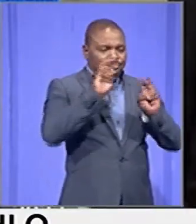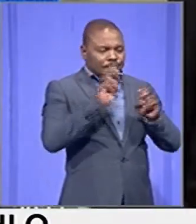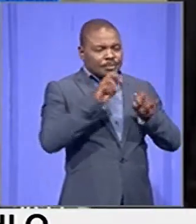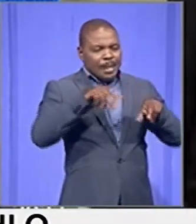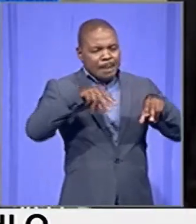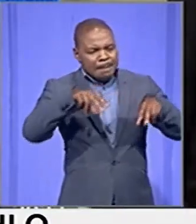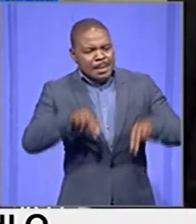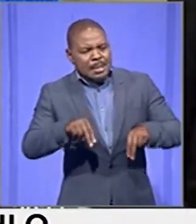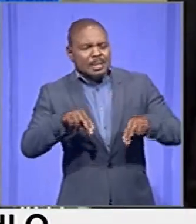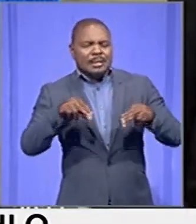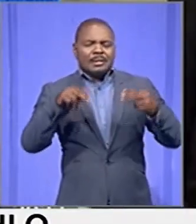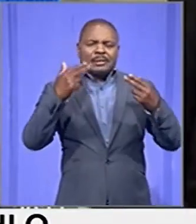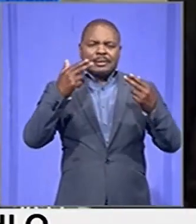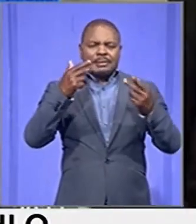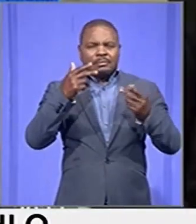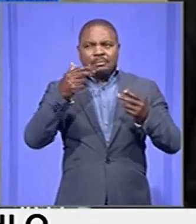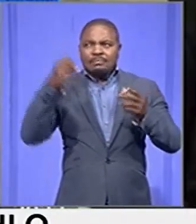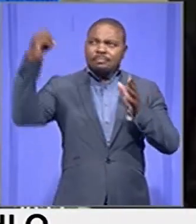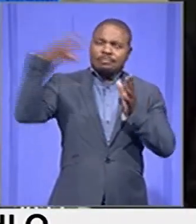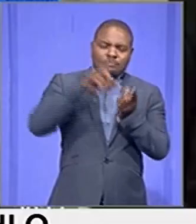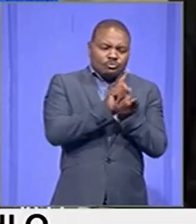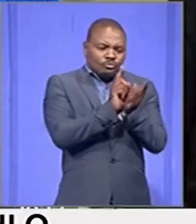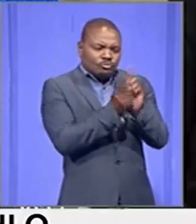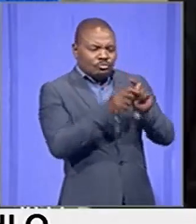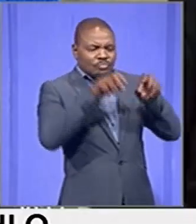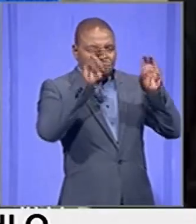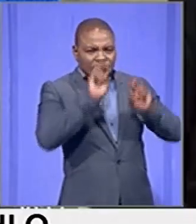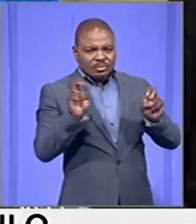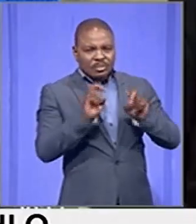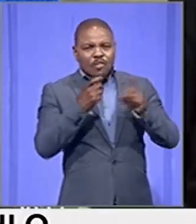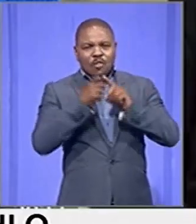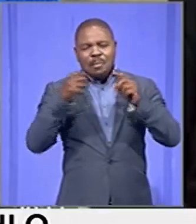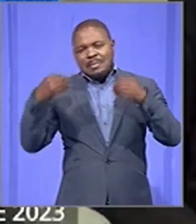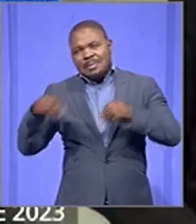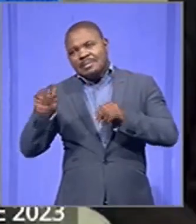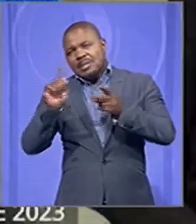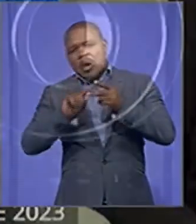inverters by local businesses and also by homes.